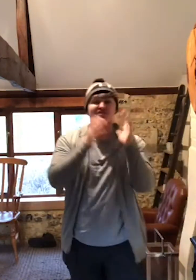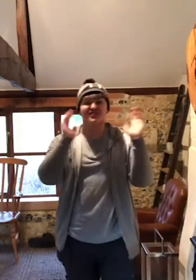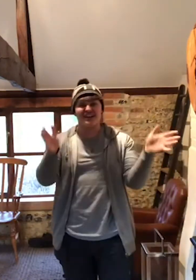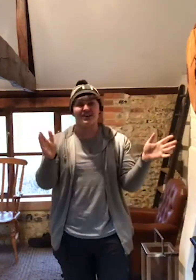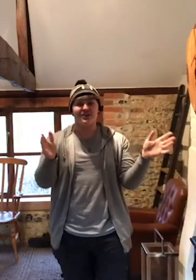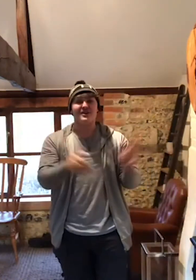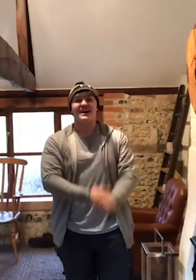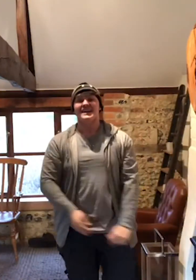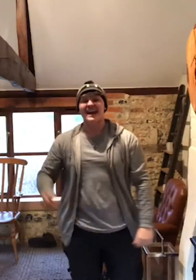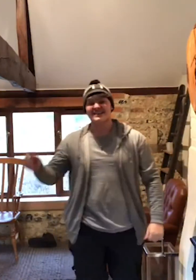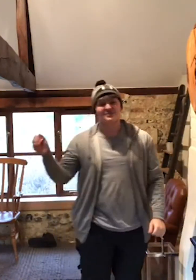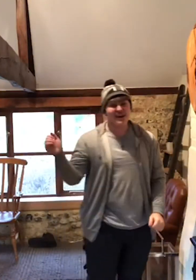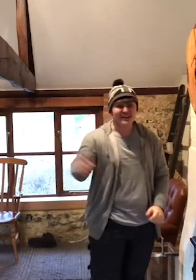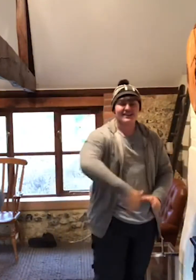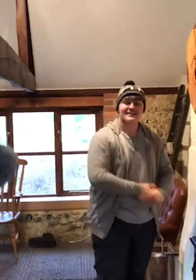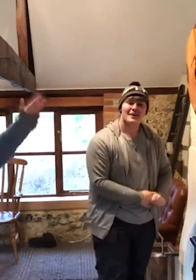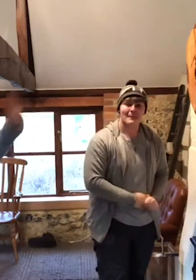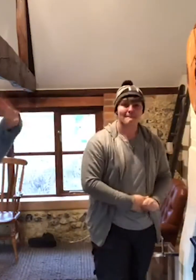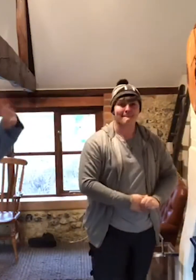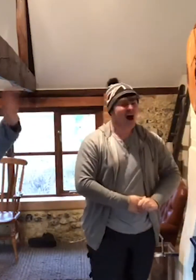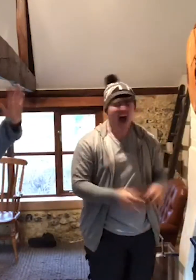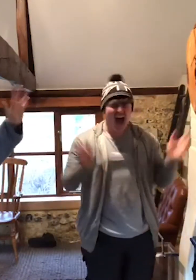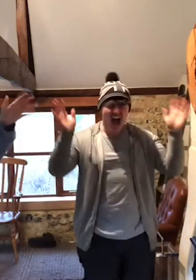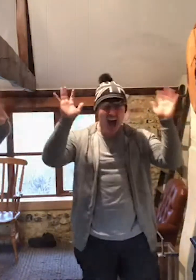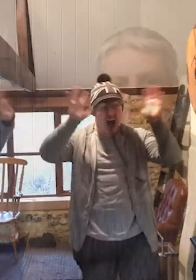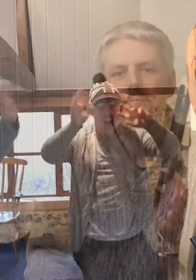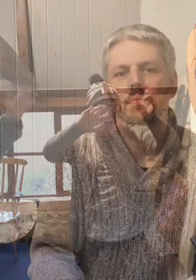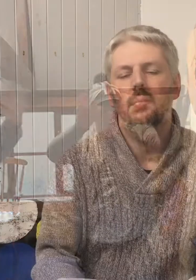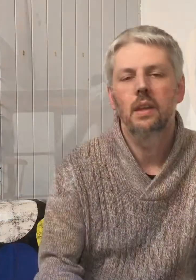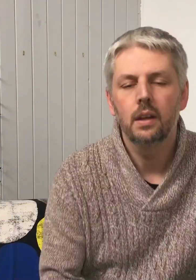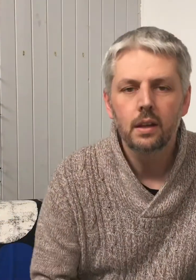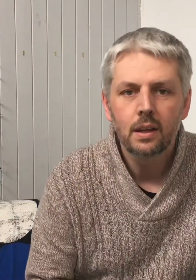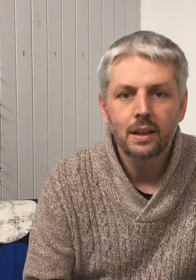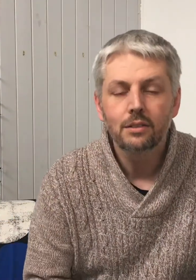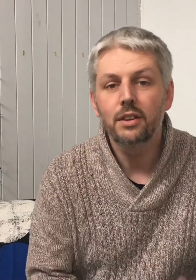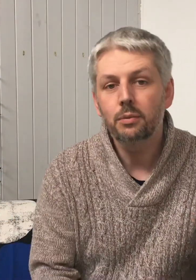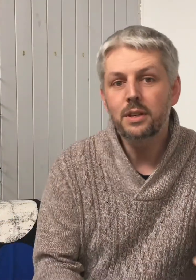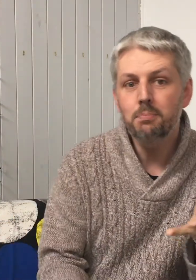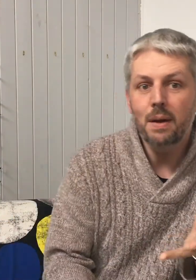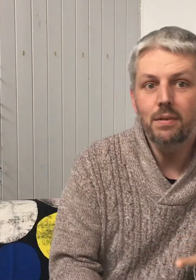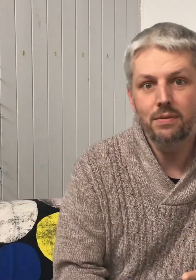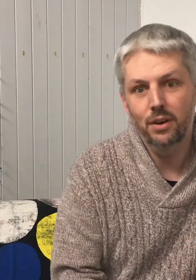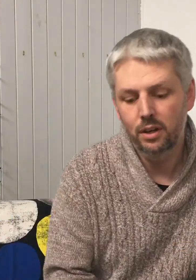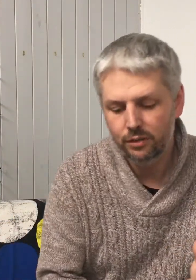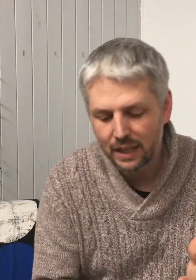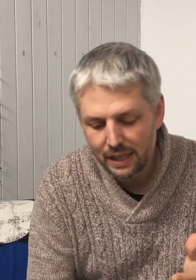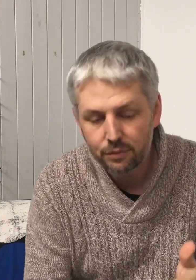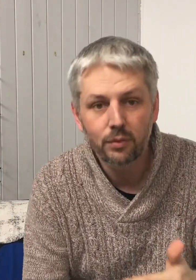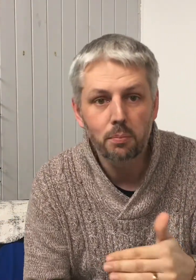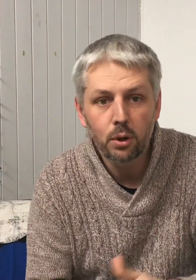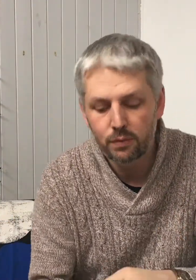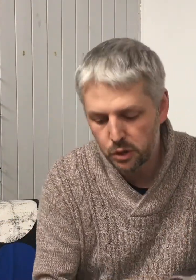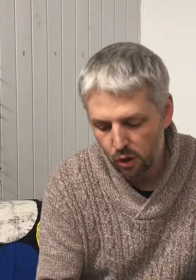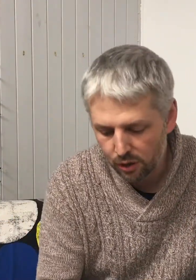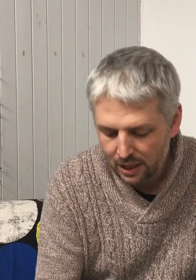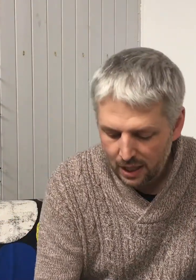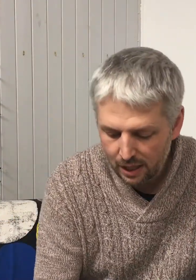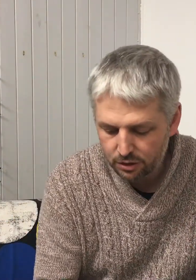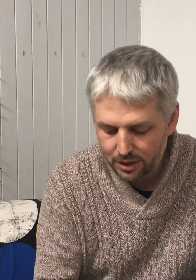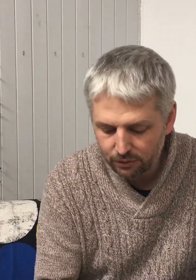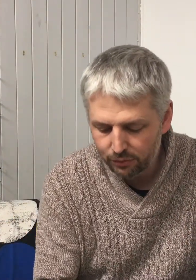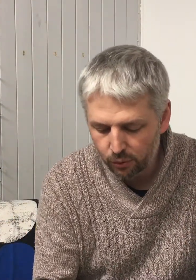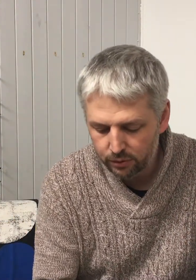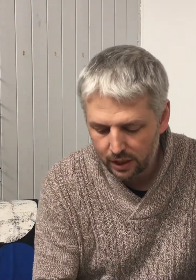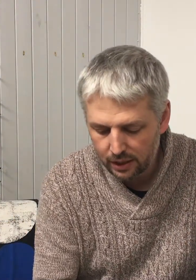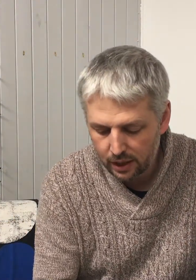And we'll see you next week. Bye! So this week's memory verse is from the book of John.